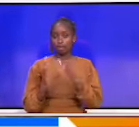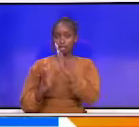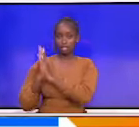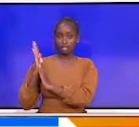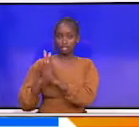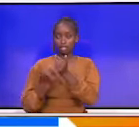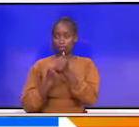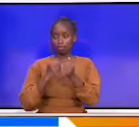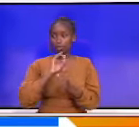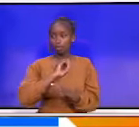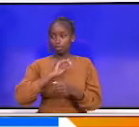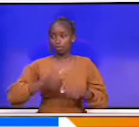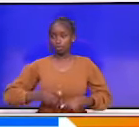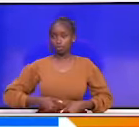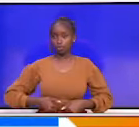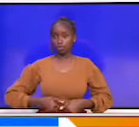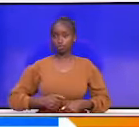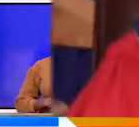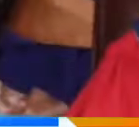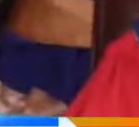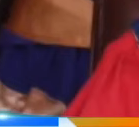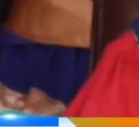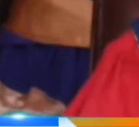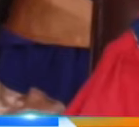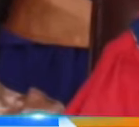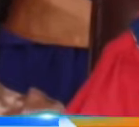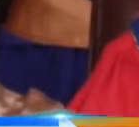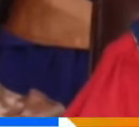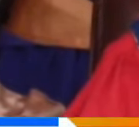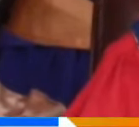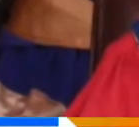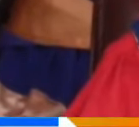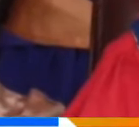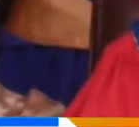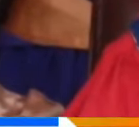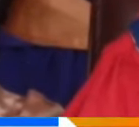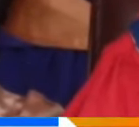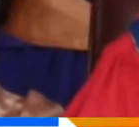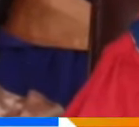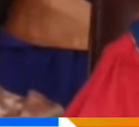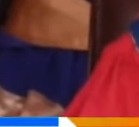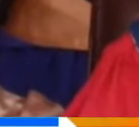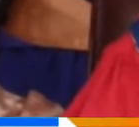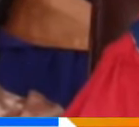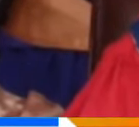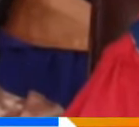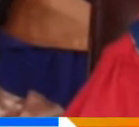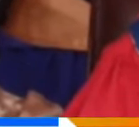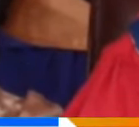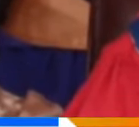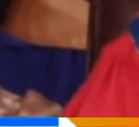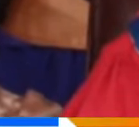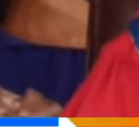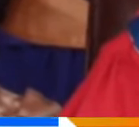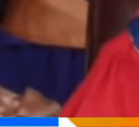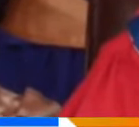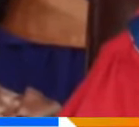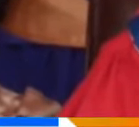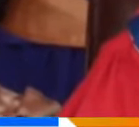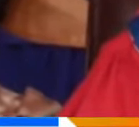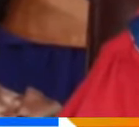young people that we share in common. So he is here today to support us